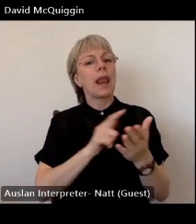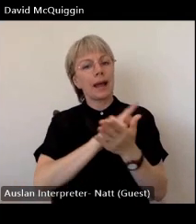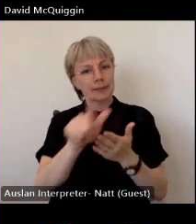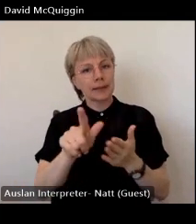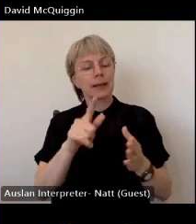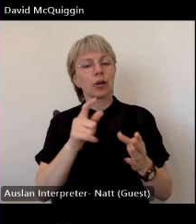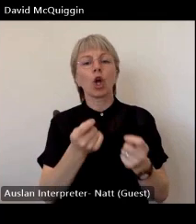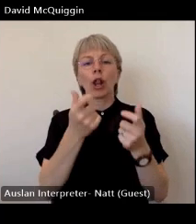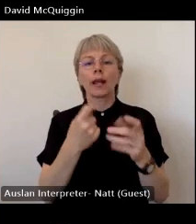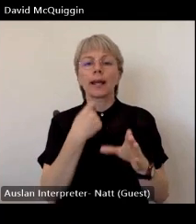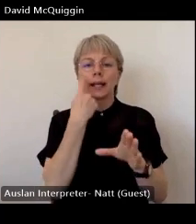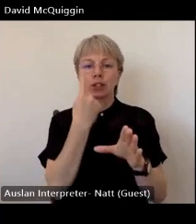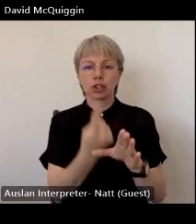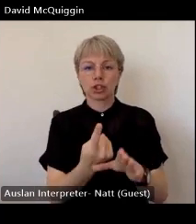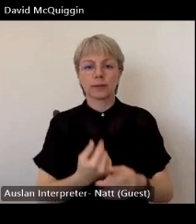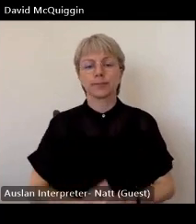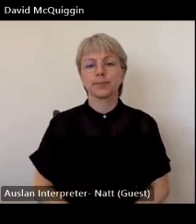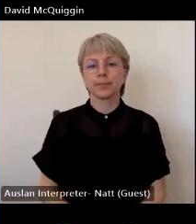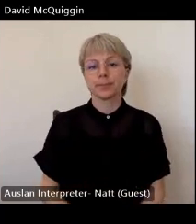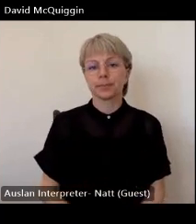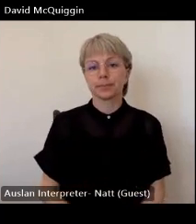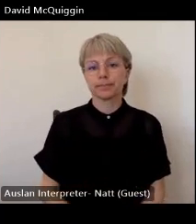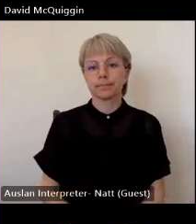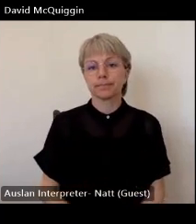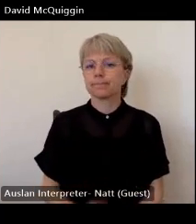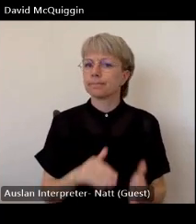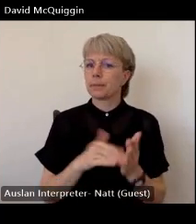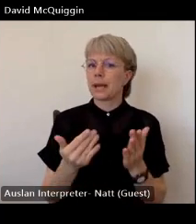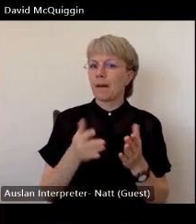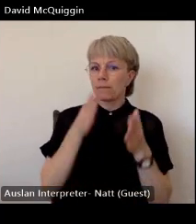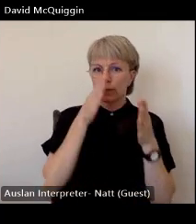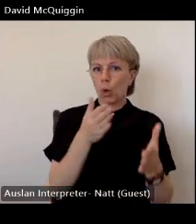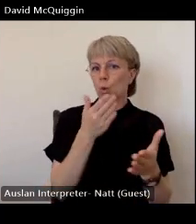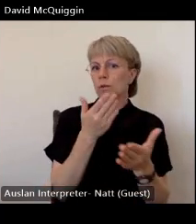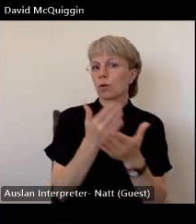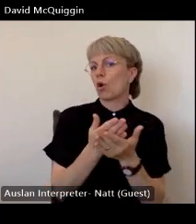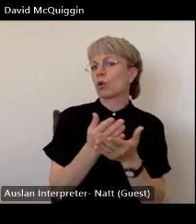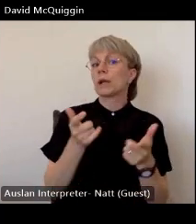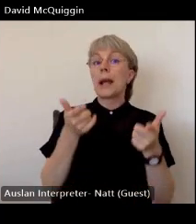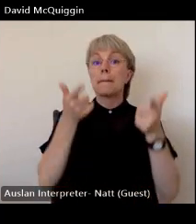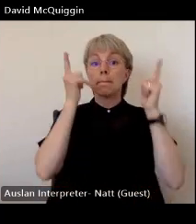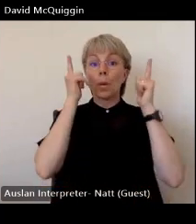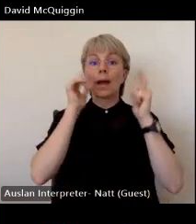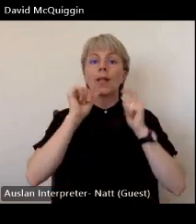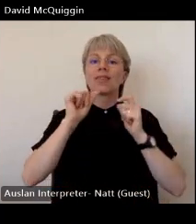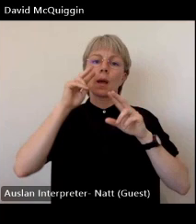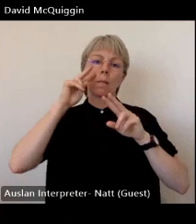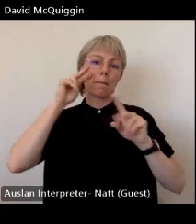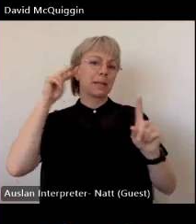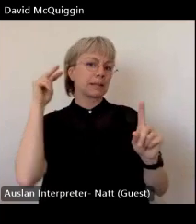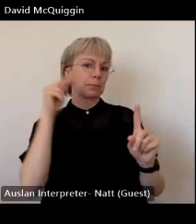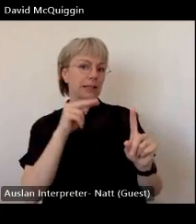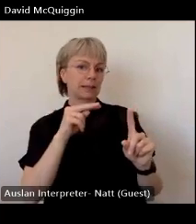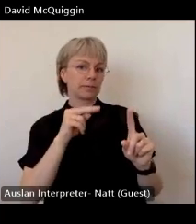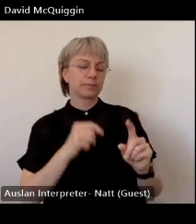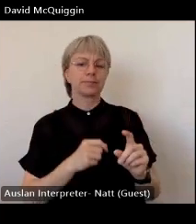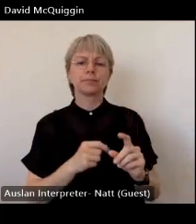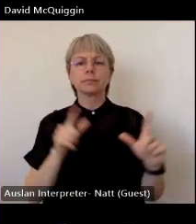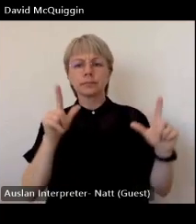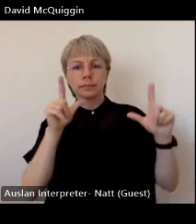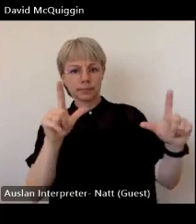So now let's look at employers' perspectives. The image here is of 3 A&D